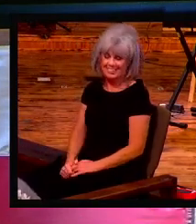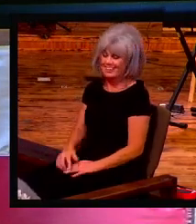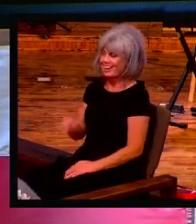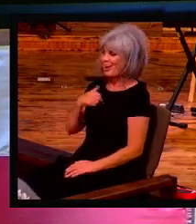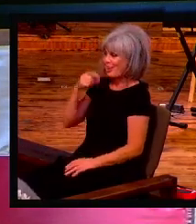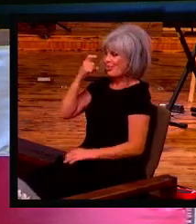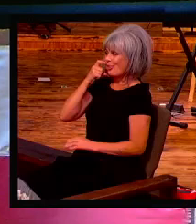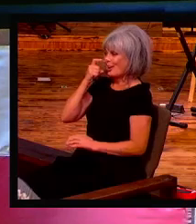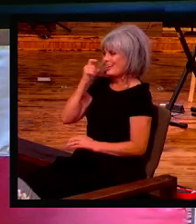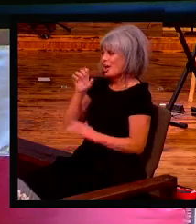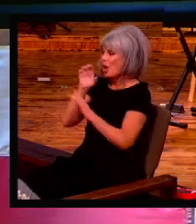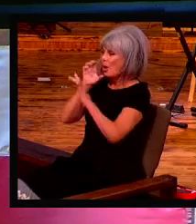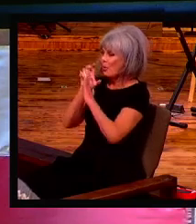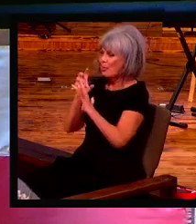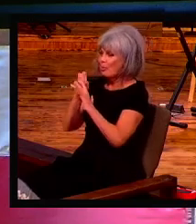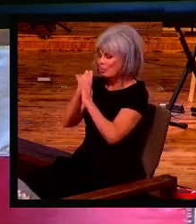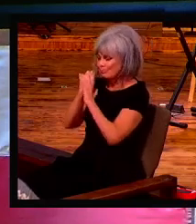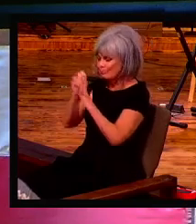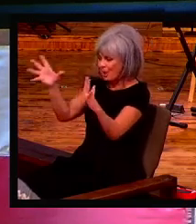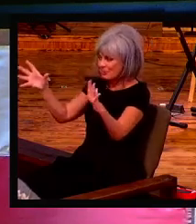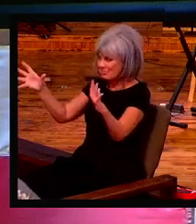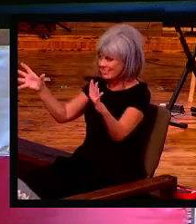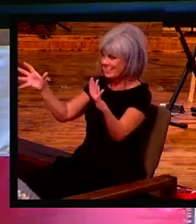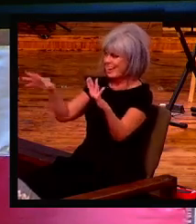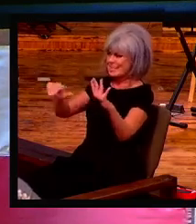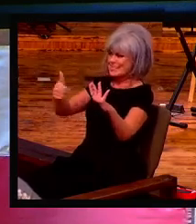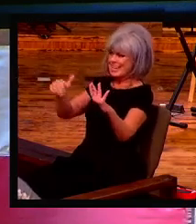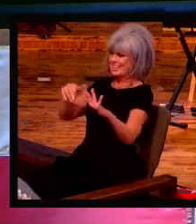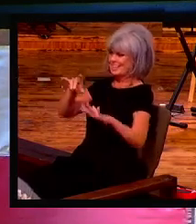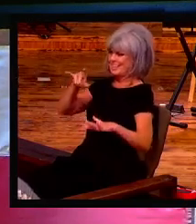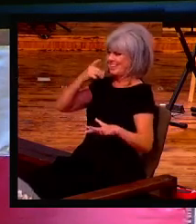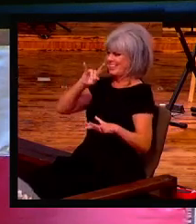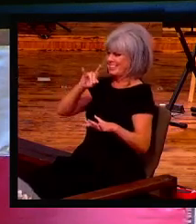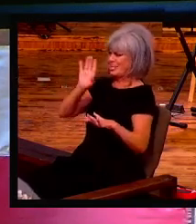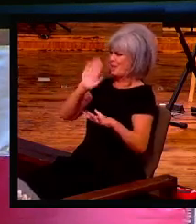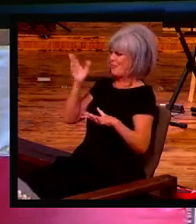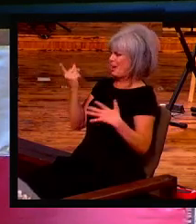I thought a balloon popped. Never happened. 10 kids.